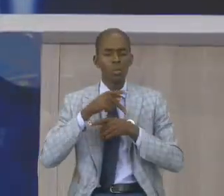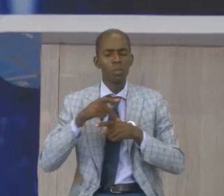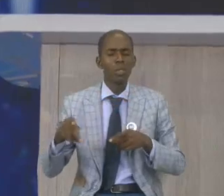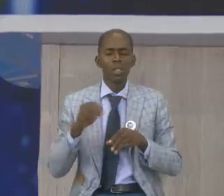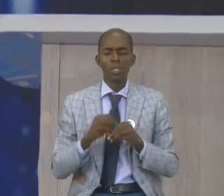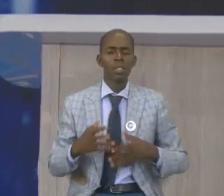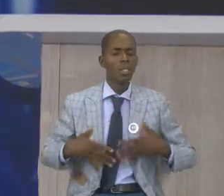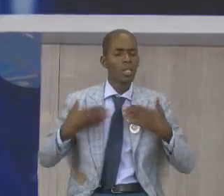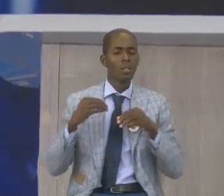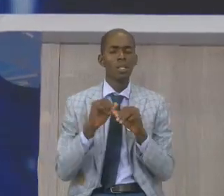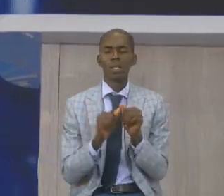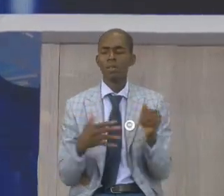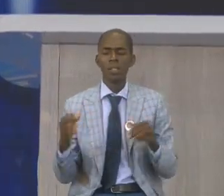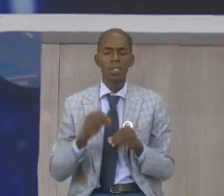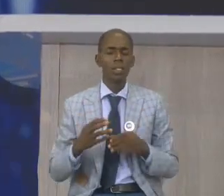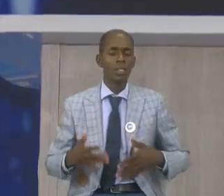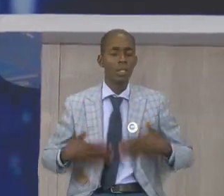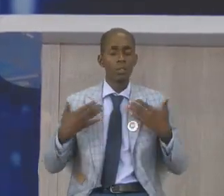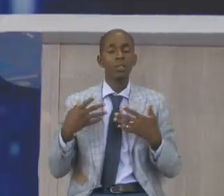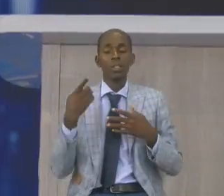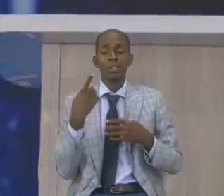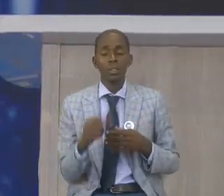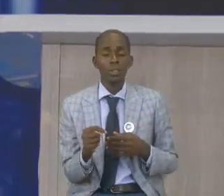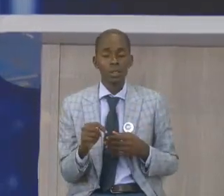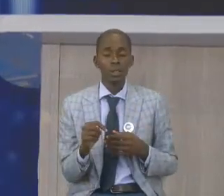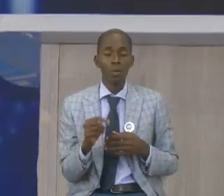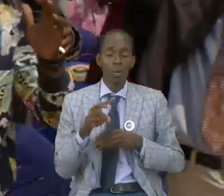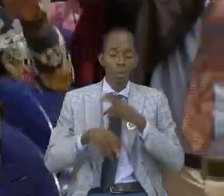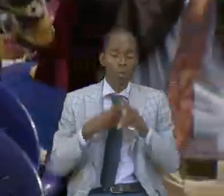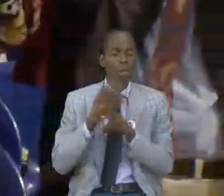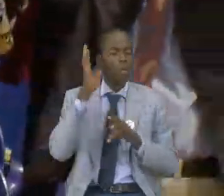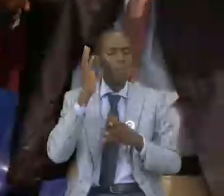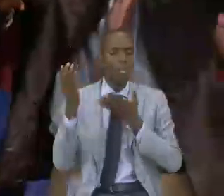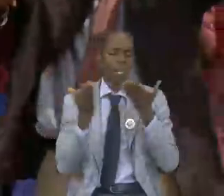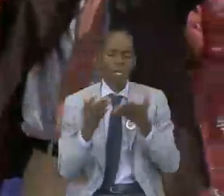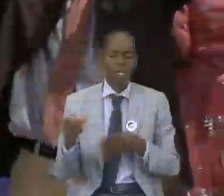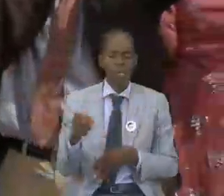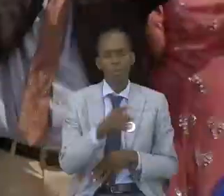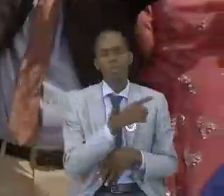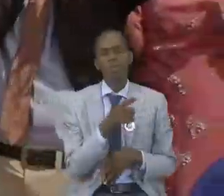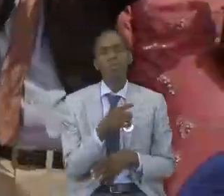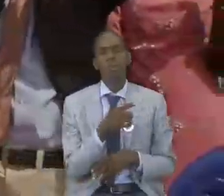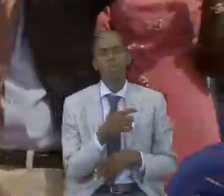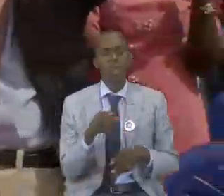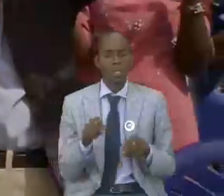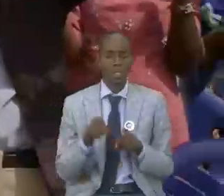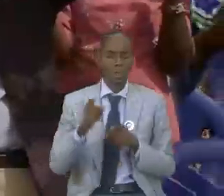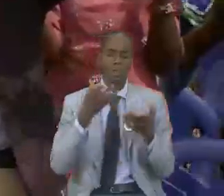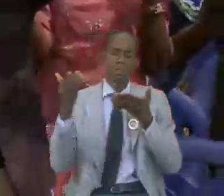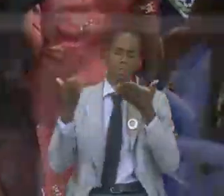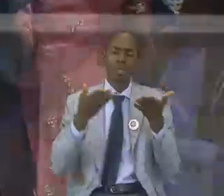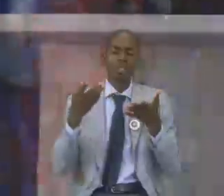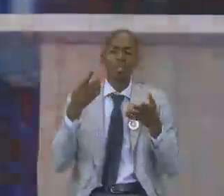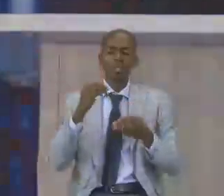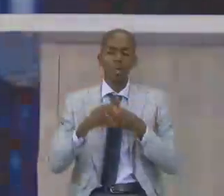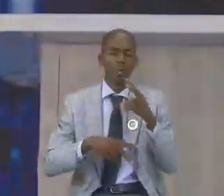life. Everything in life, the world will serve you. While you serve the world with the